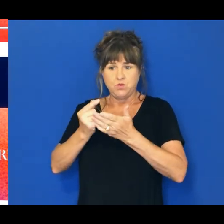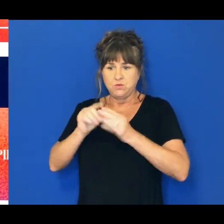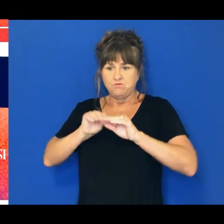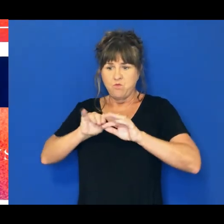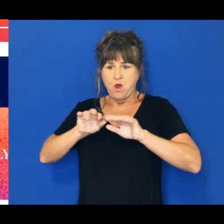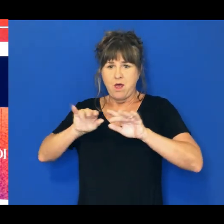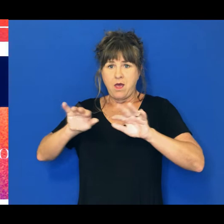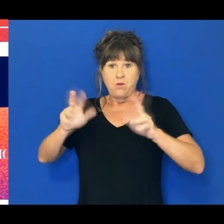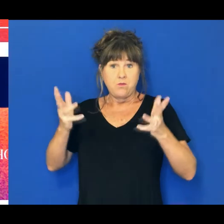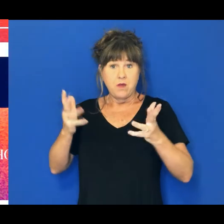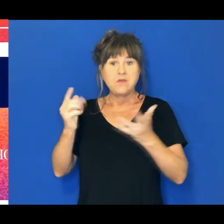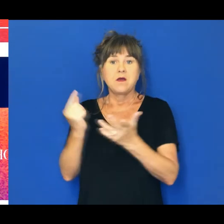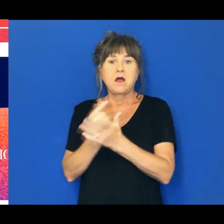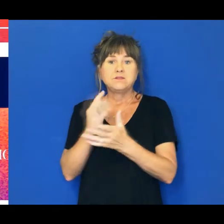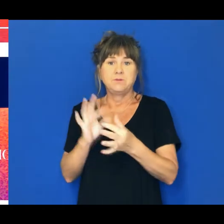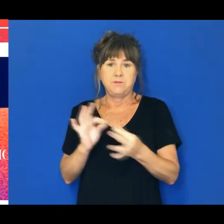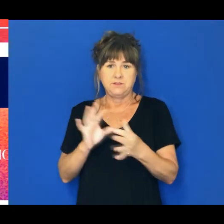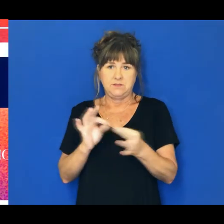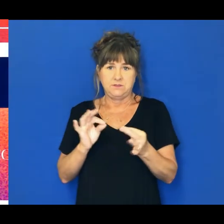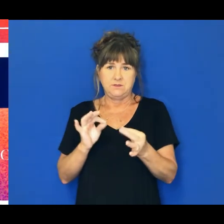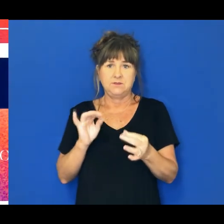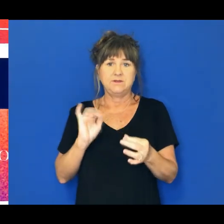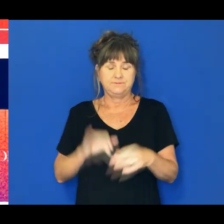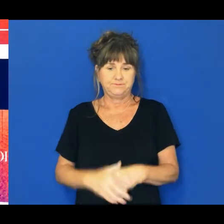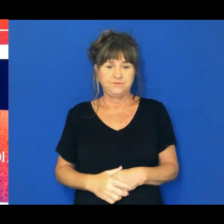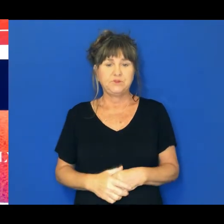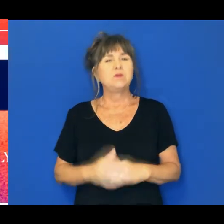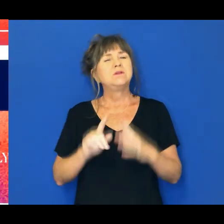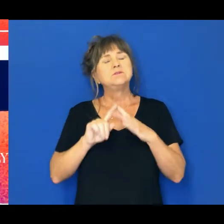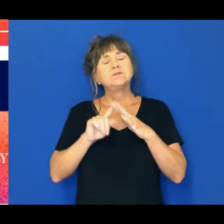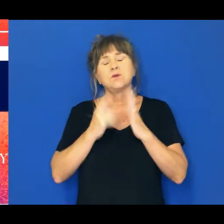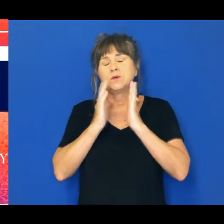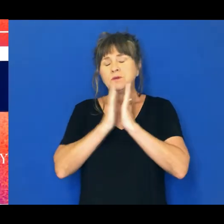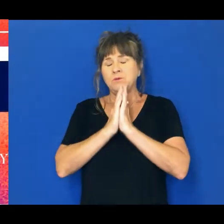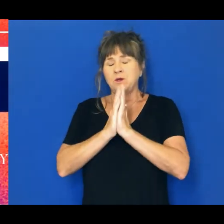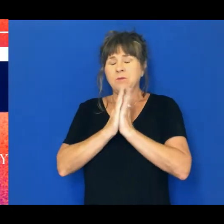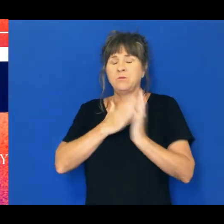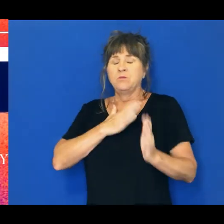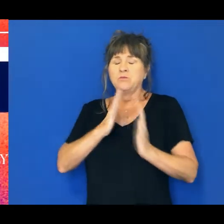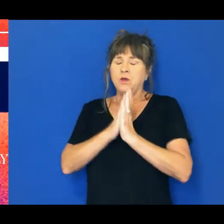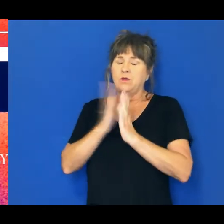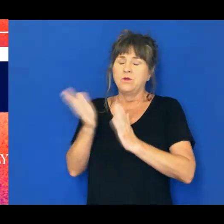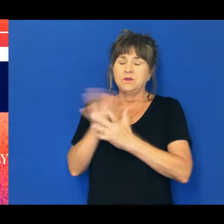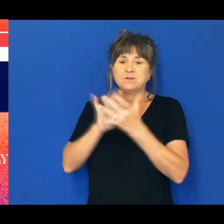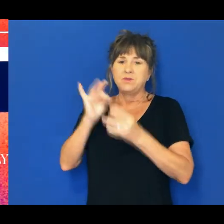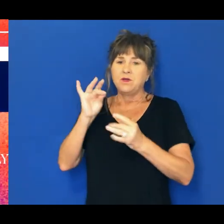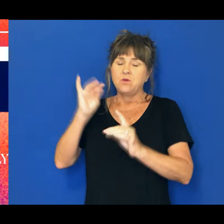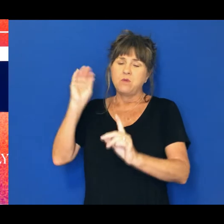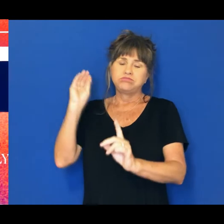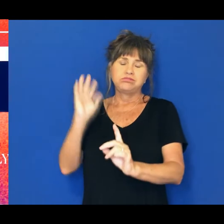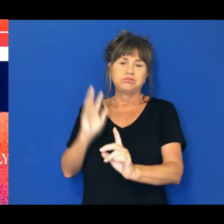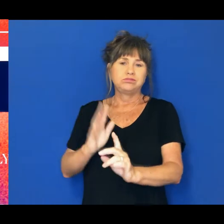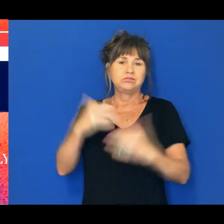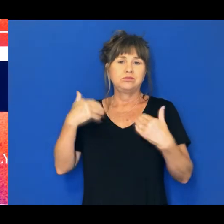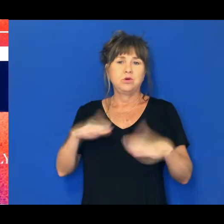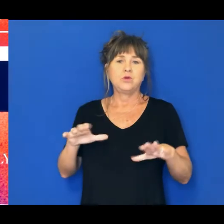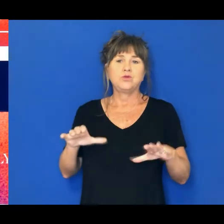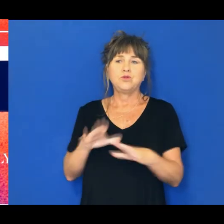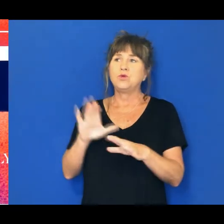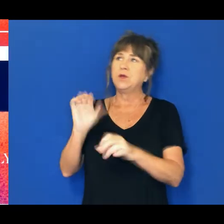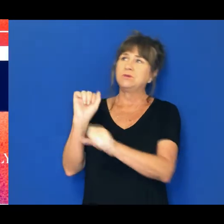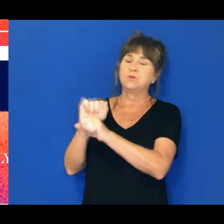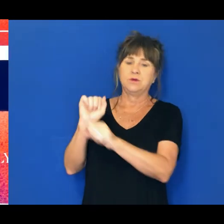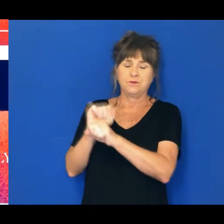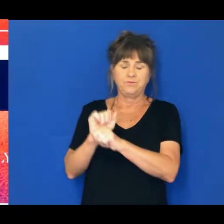with me? We got a little back story to Acts, and then I want to pray for you that the Holy Spirit would do what only He can do, fill us with power